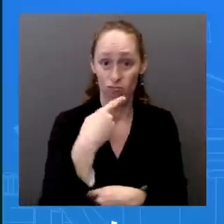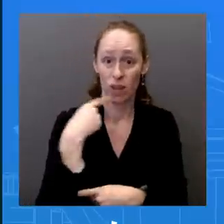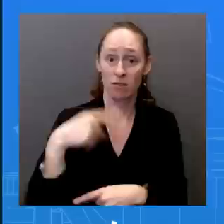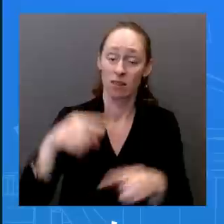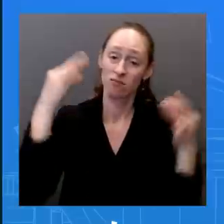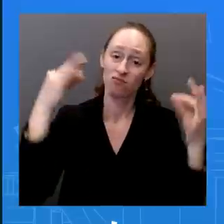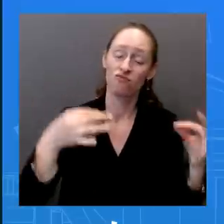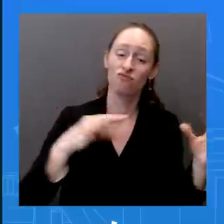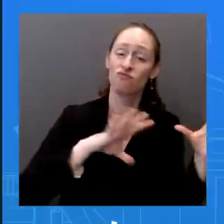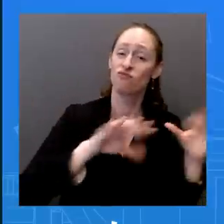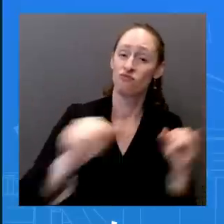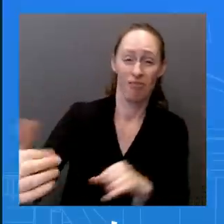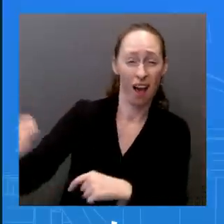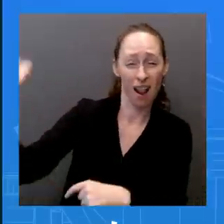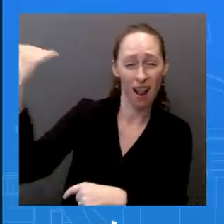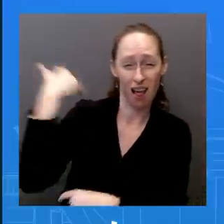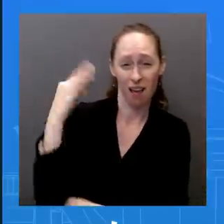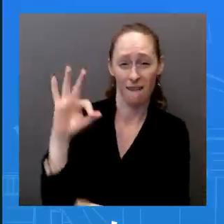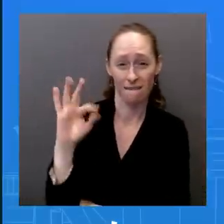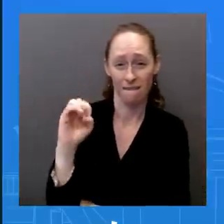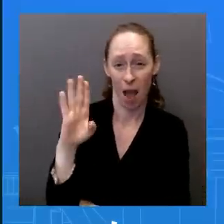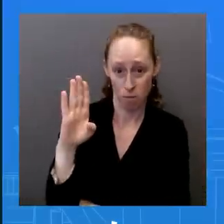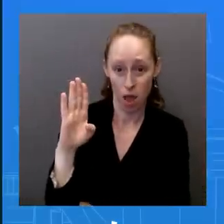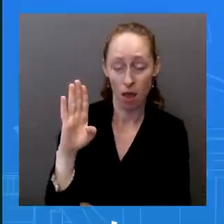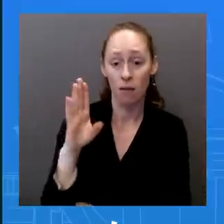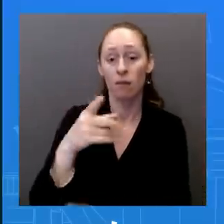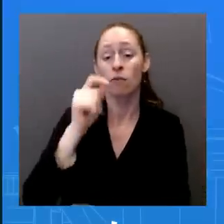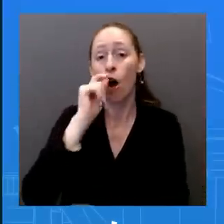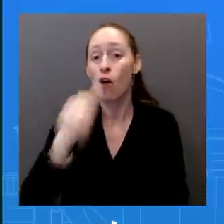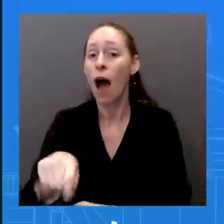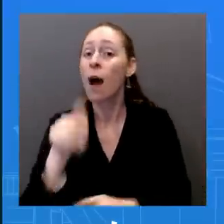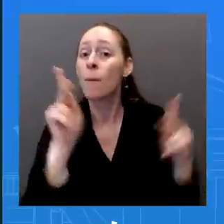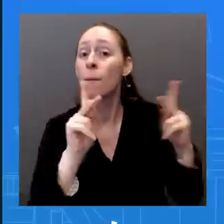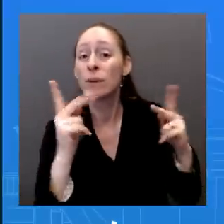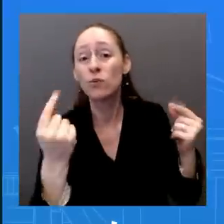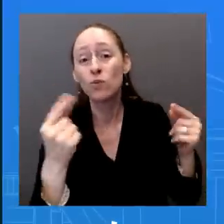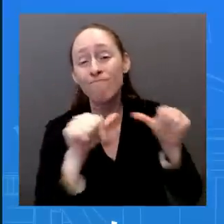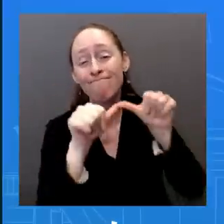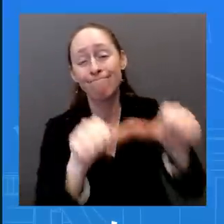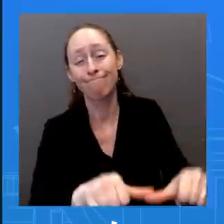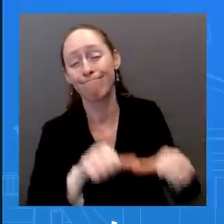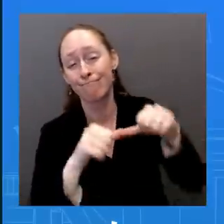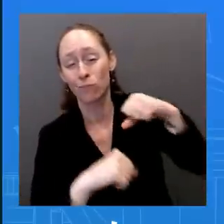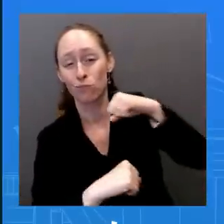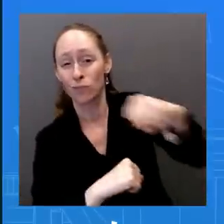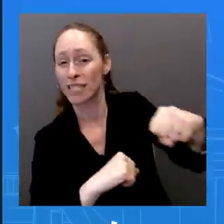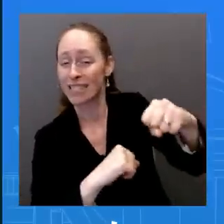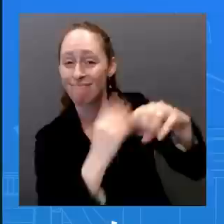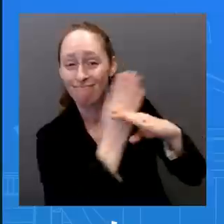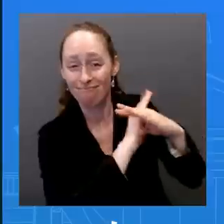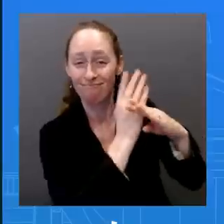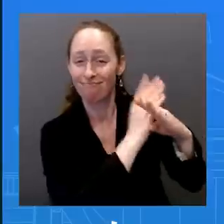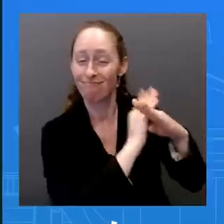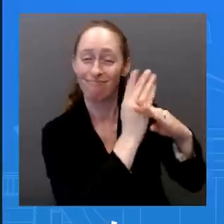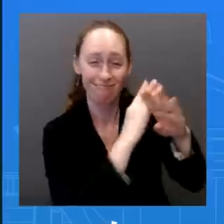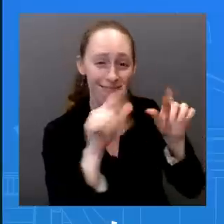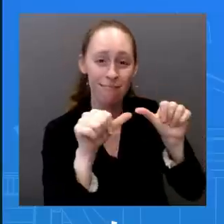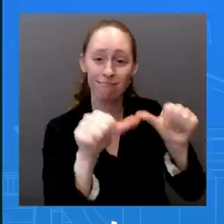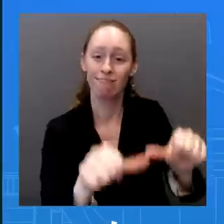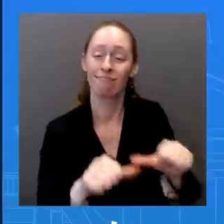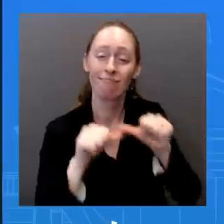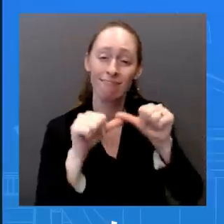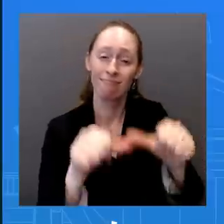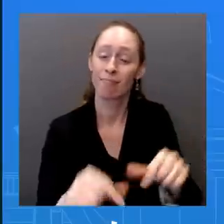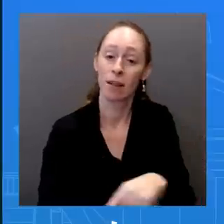Ukrainian people have resisted admirably. First, Ukraine repelled Russia's attempt to conquer Kyiv.